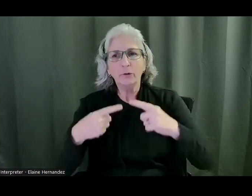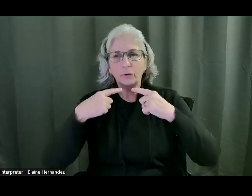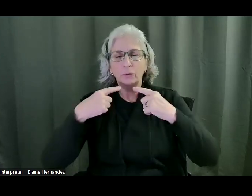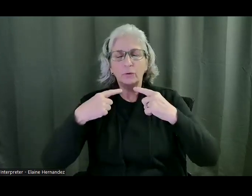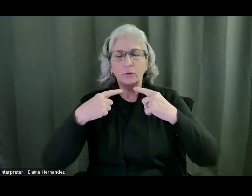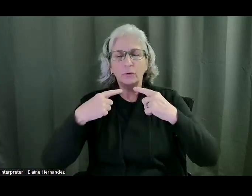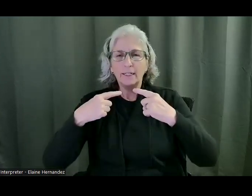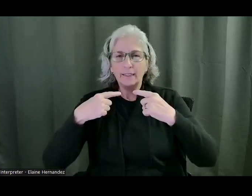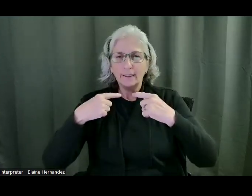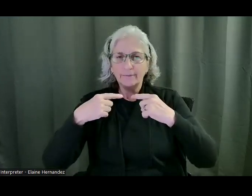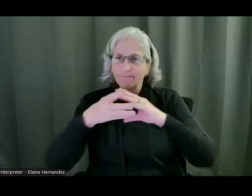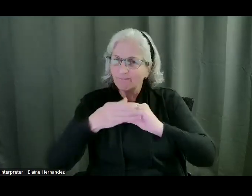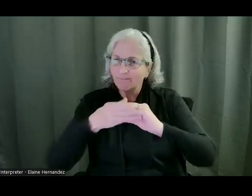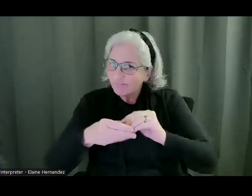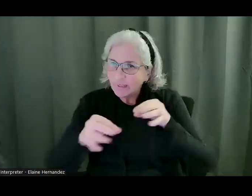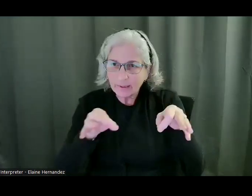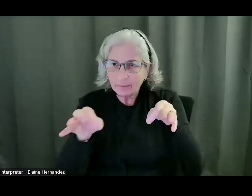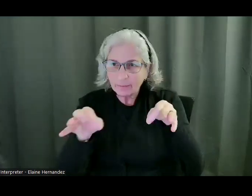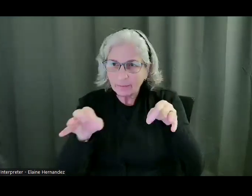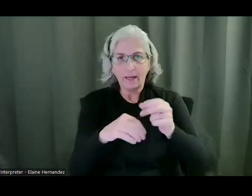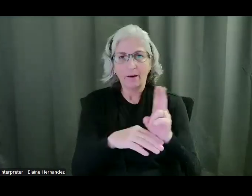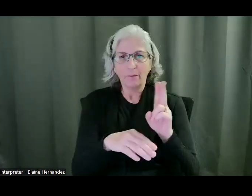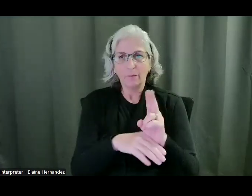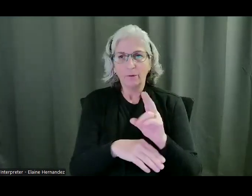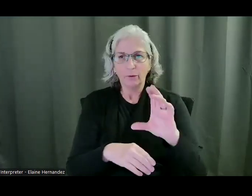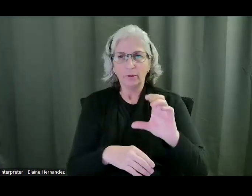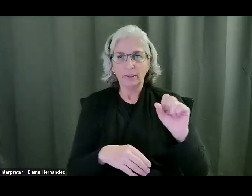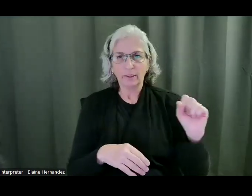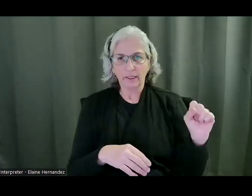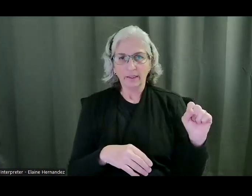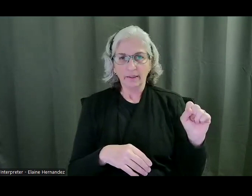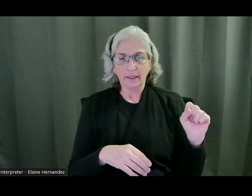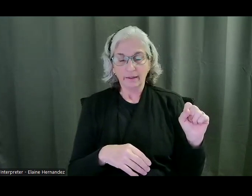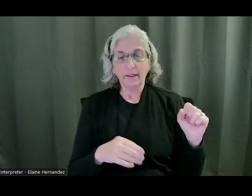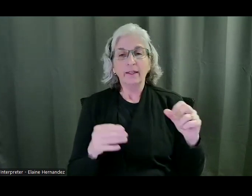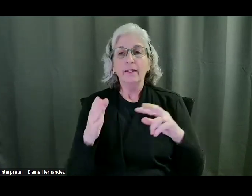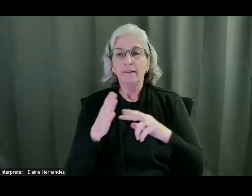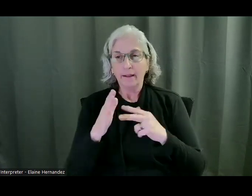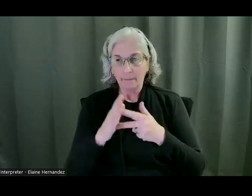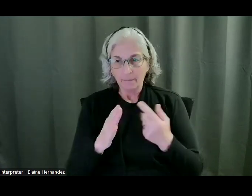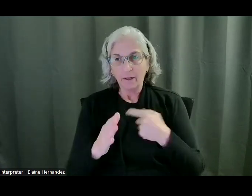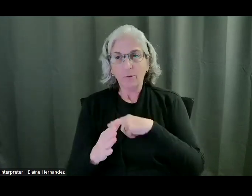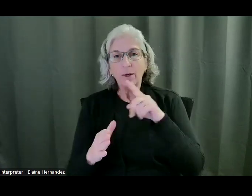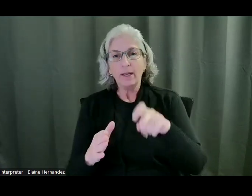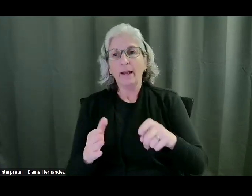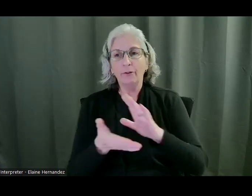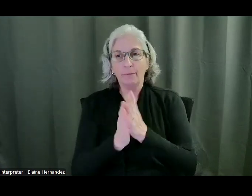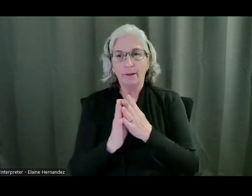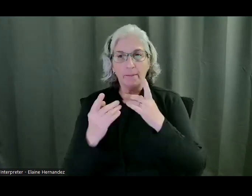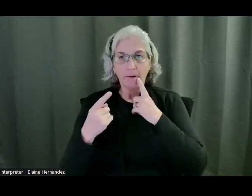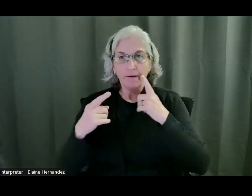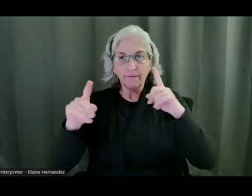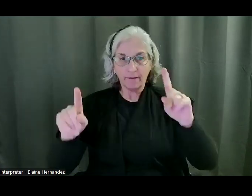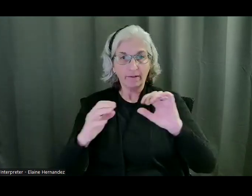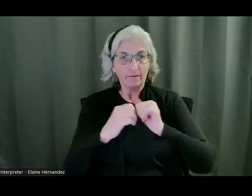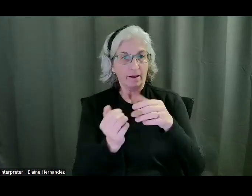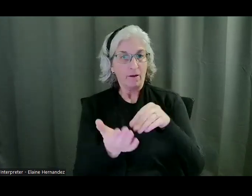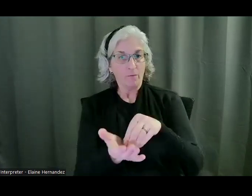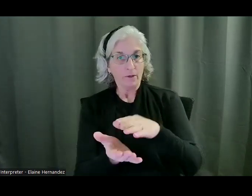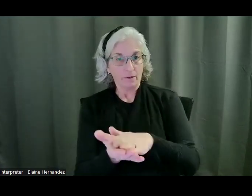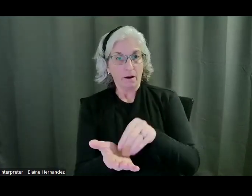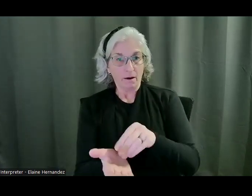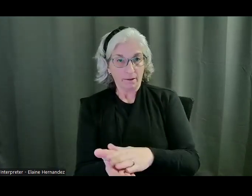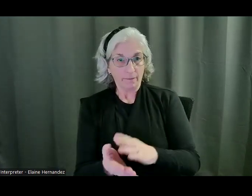using CSS. And that meant being really effective at how we documented the services that were being